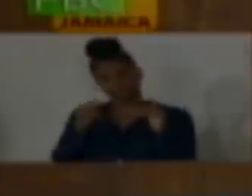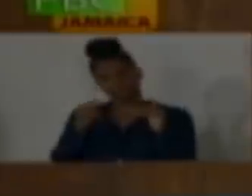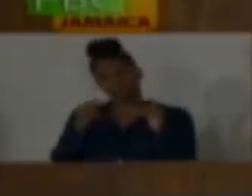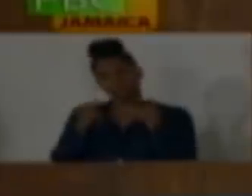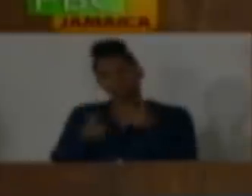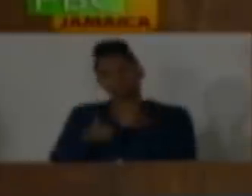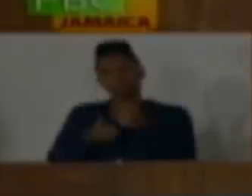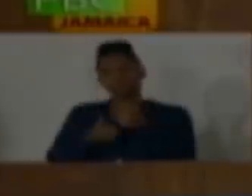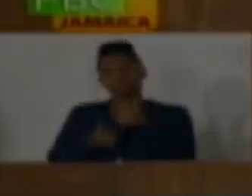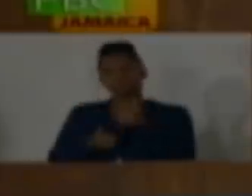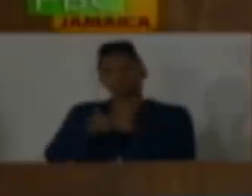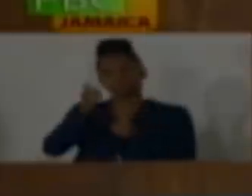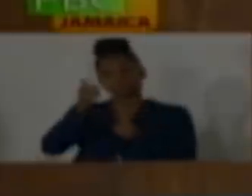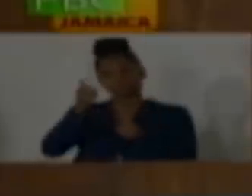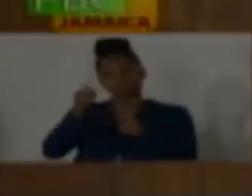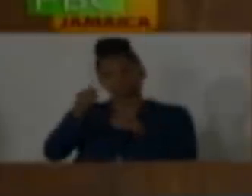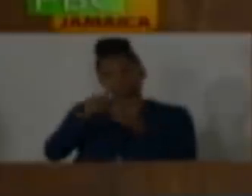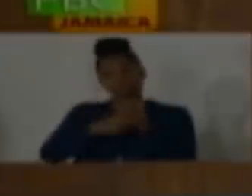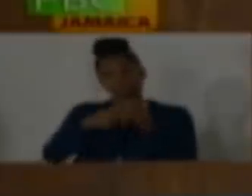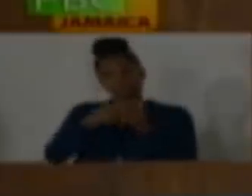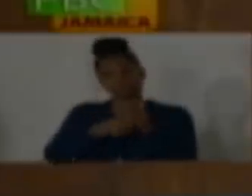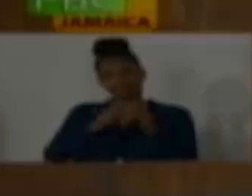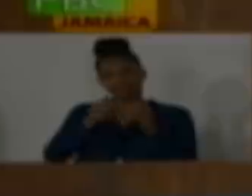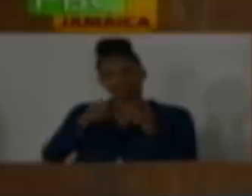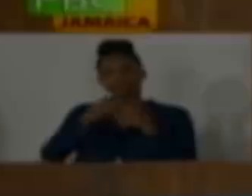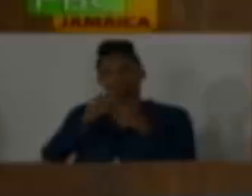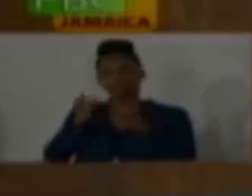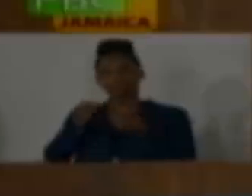can be imposed if the matter were to be dealt with in court.